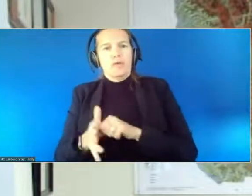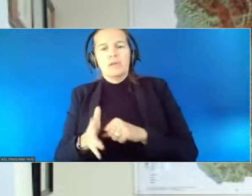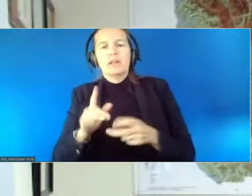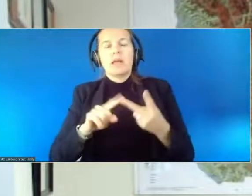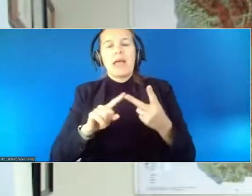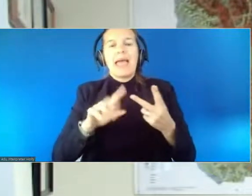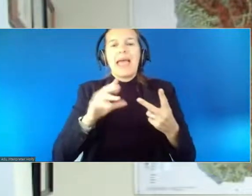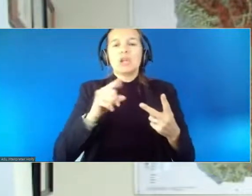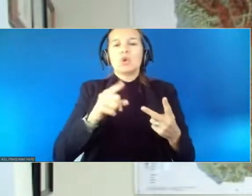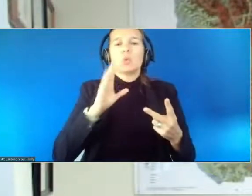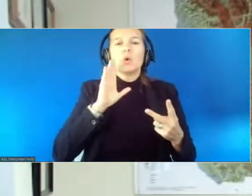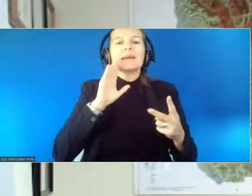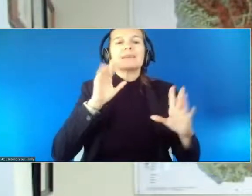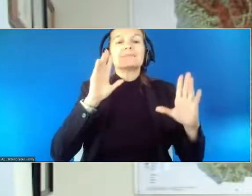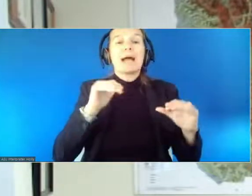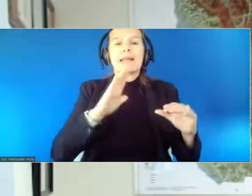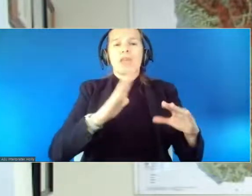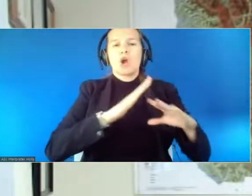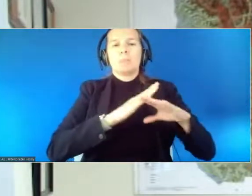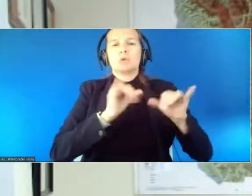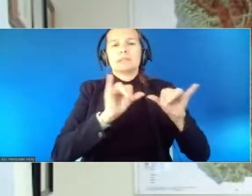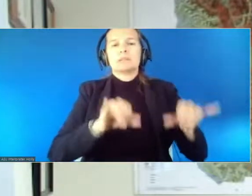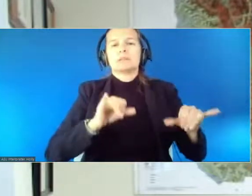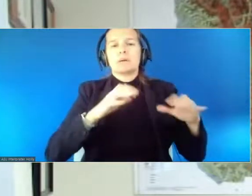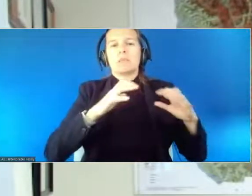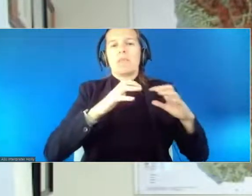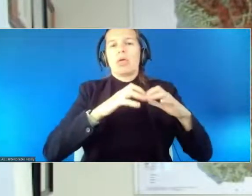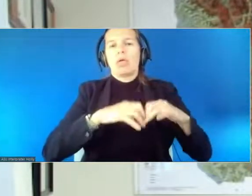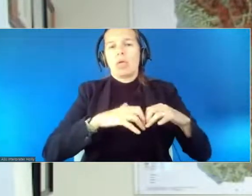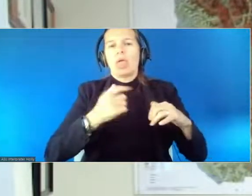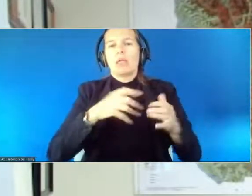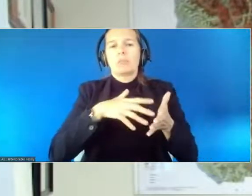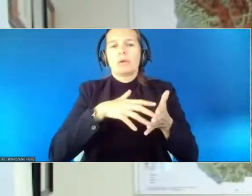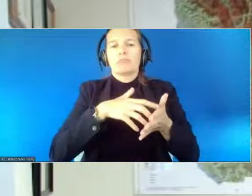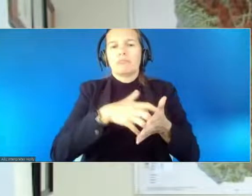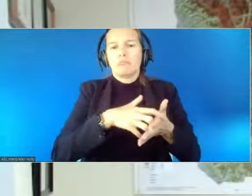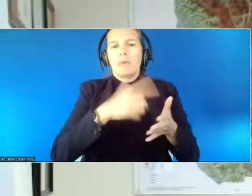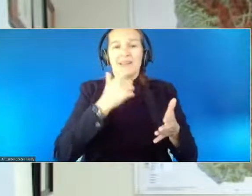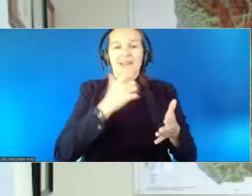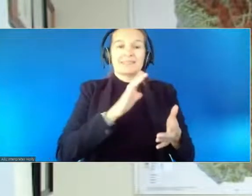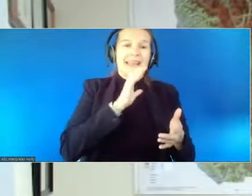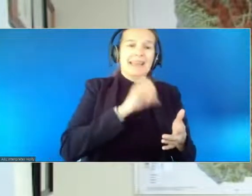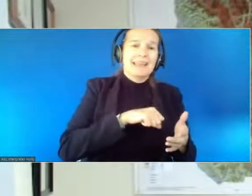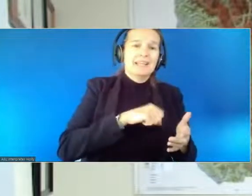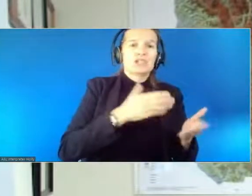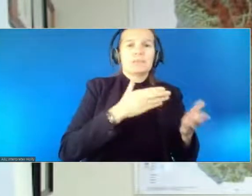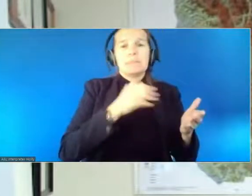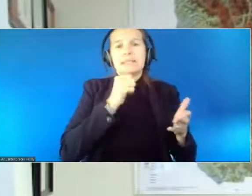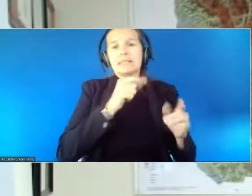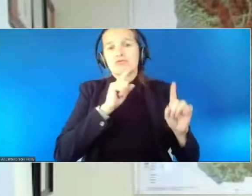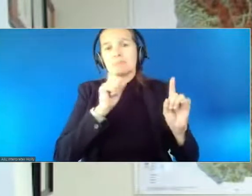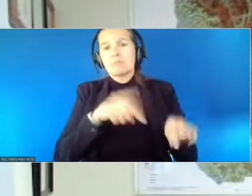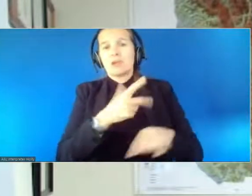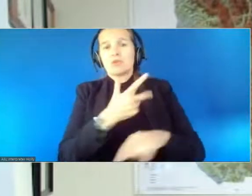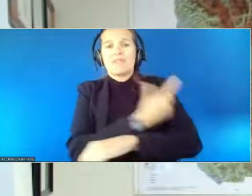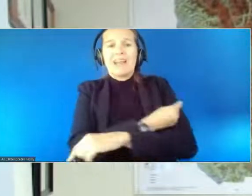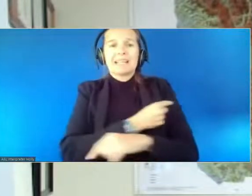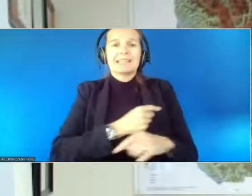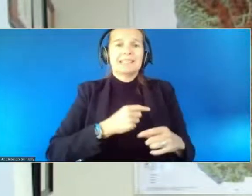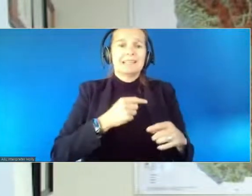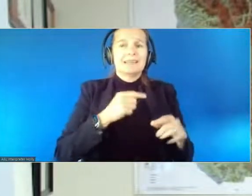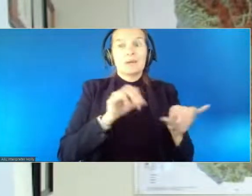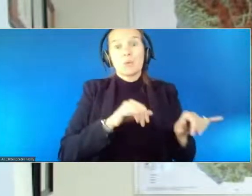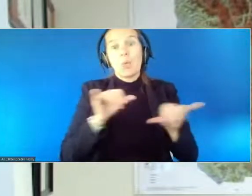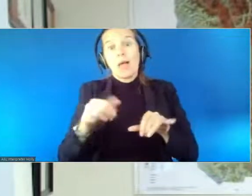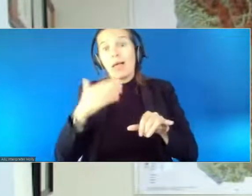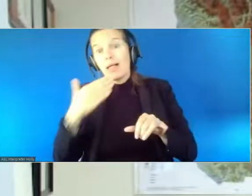immunity in that group because of their age and because they may not have responded as well to the vaccinations. And that's why we're